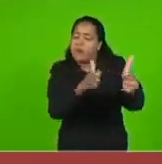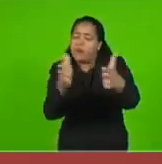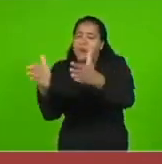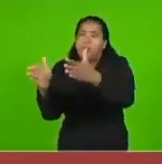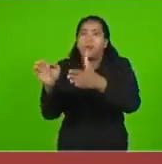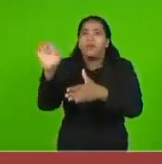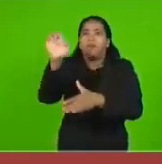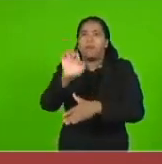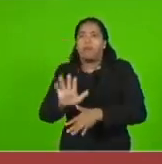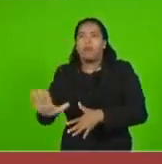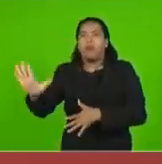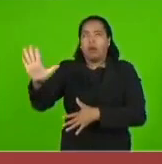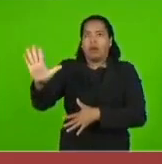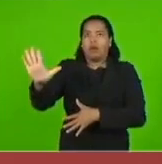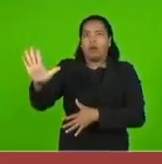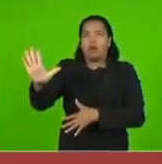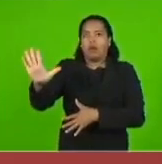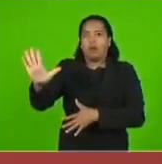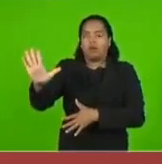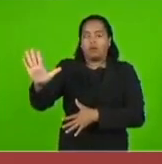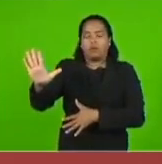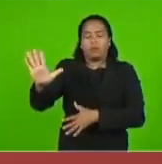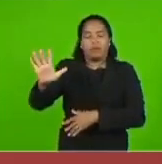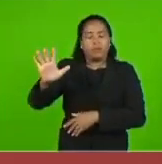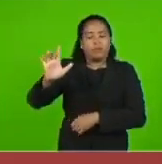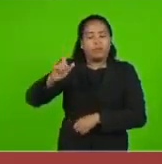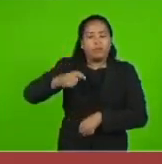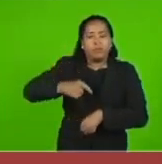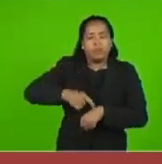Europe. And